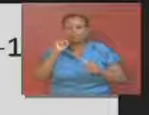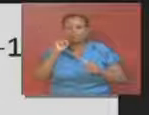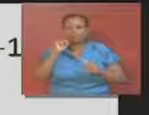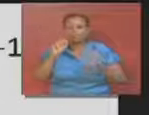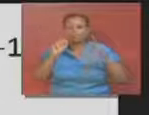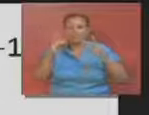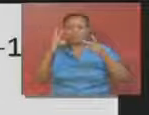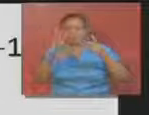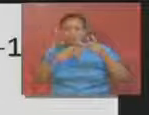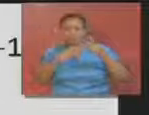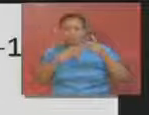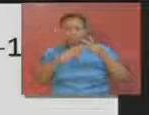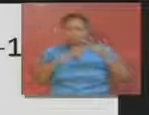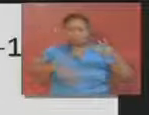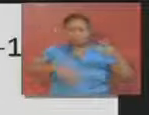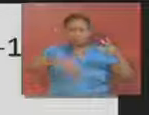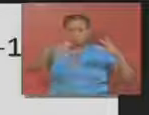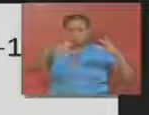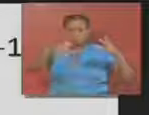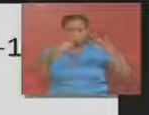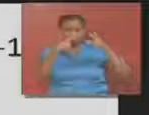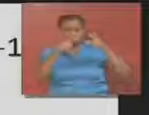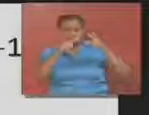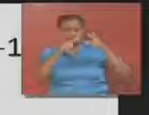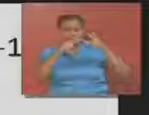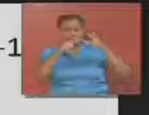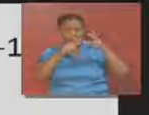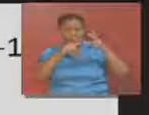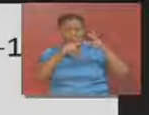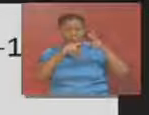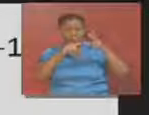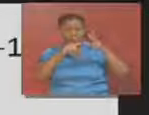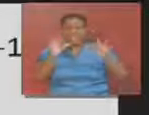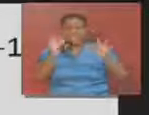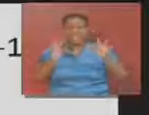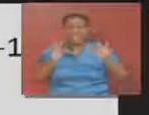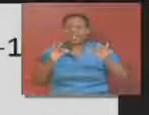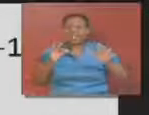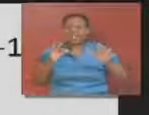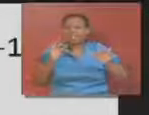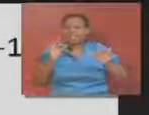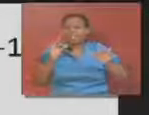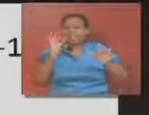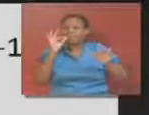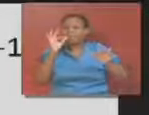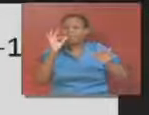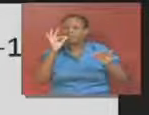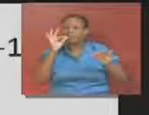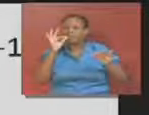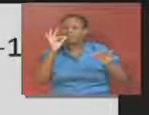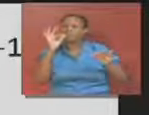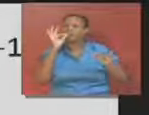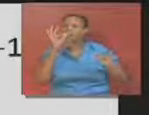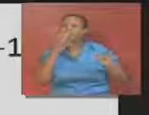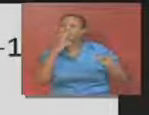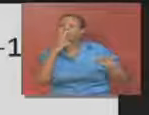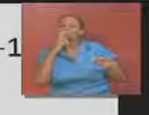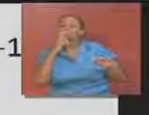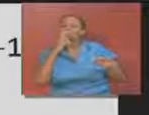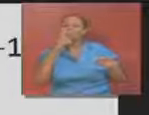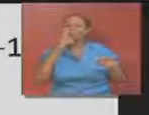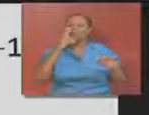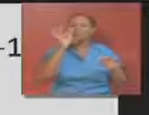Many reasons because of smoking. Smoking because you could develop chronic obstructive pulmonary disease, because some people